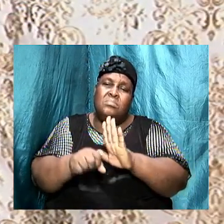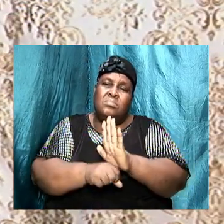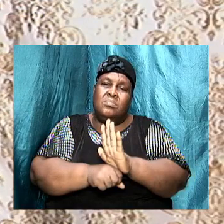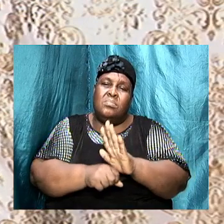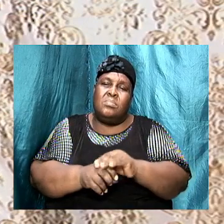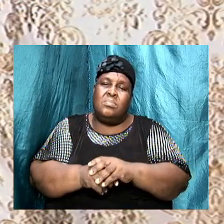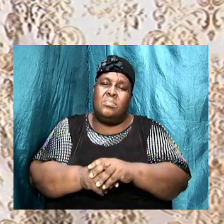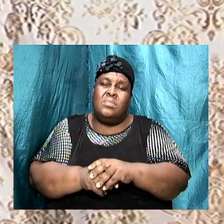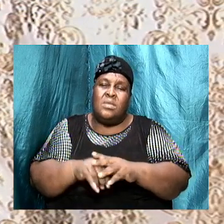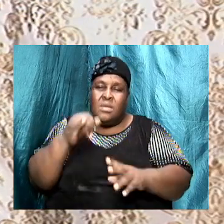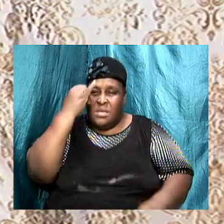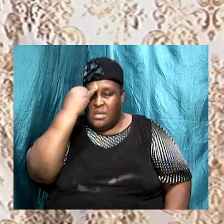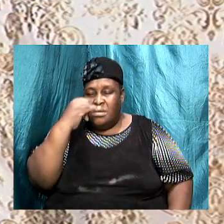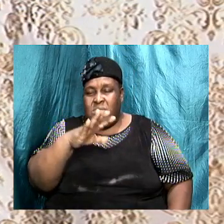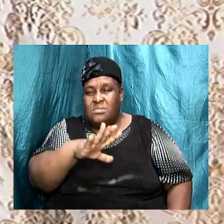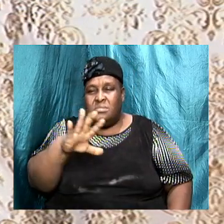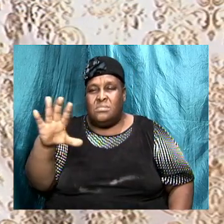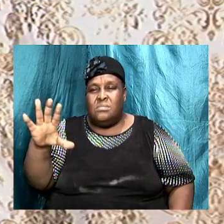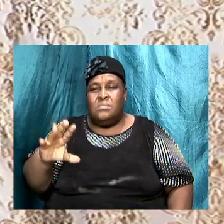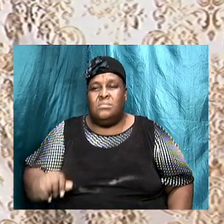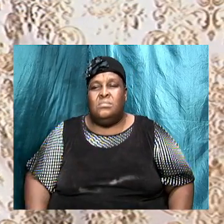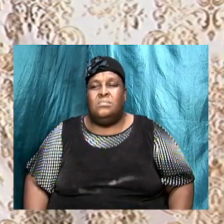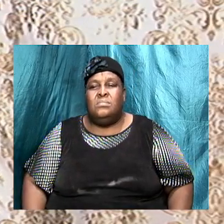If you look at Isaiah 55,